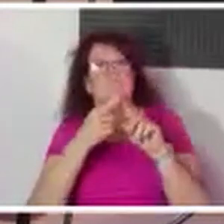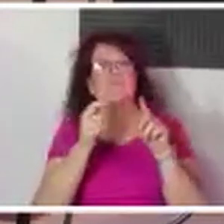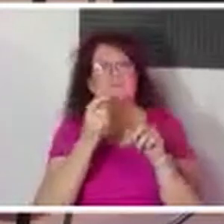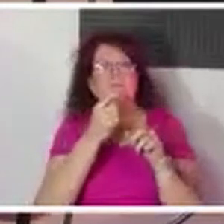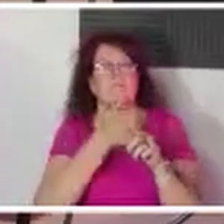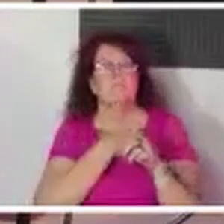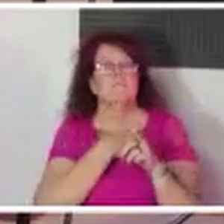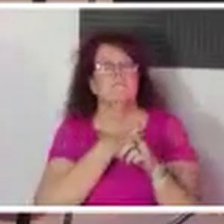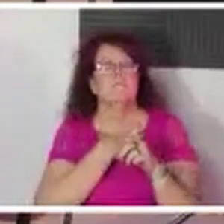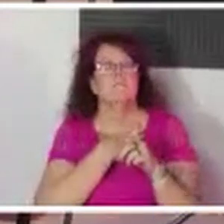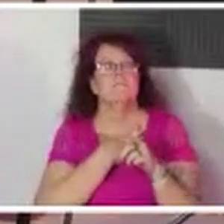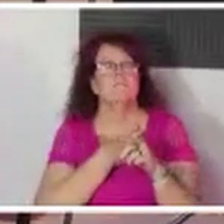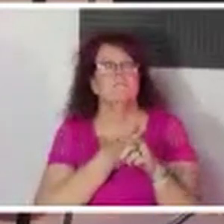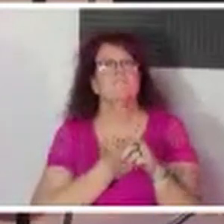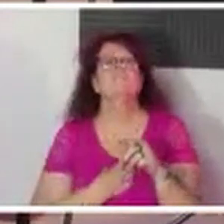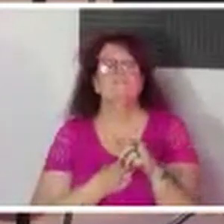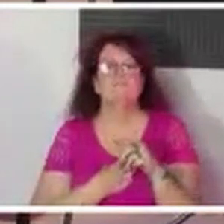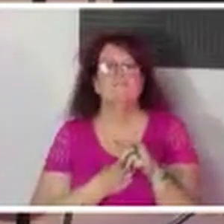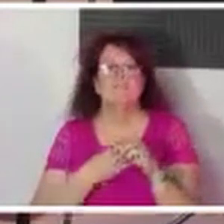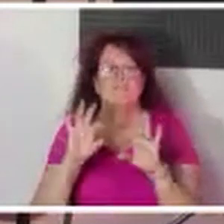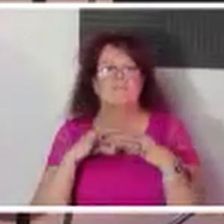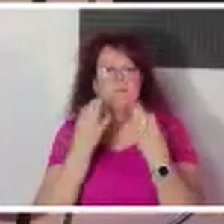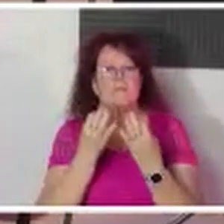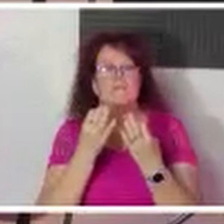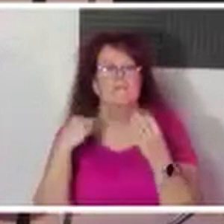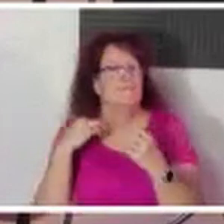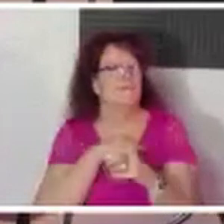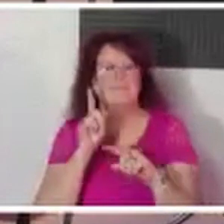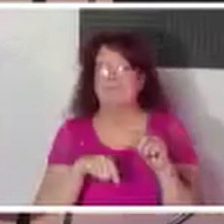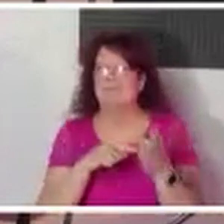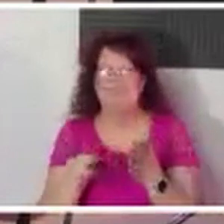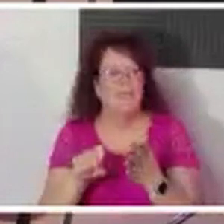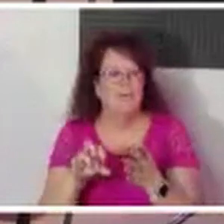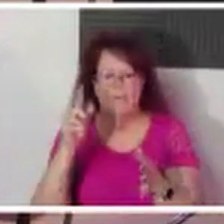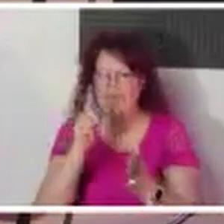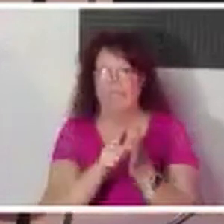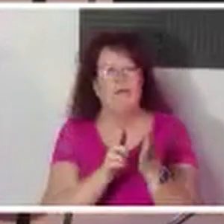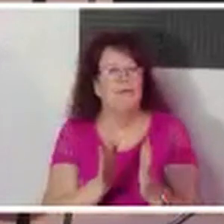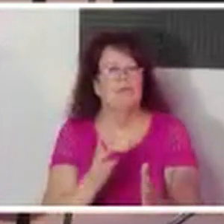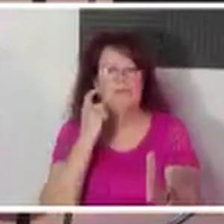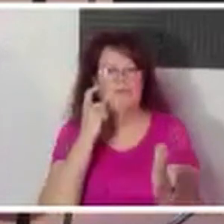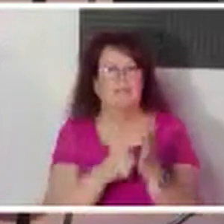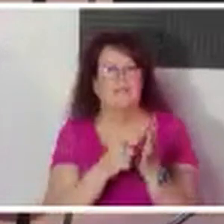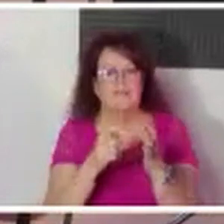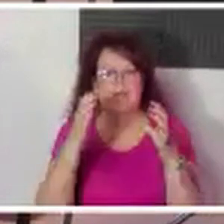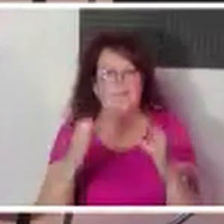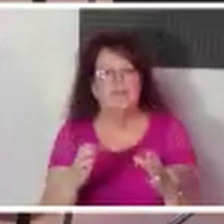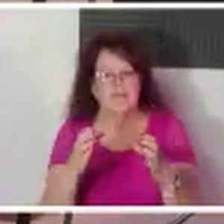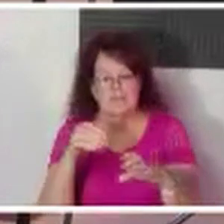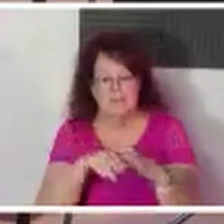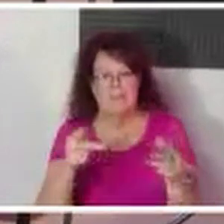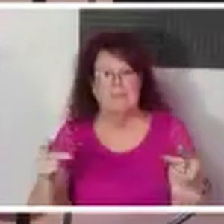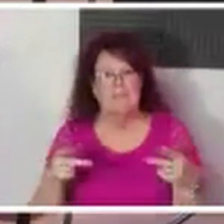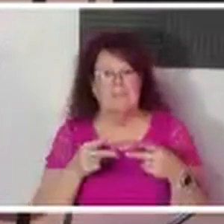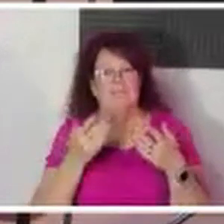members who were financially not able to pay bail amounts, or attorneys who recognized that their clients were in this position